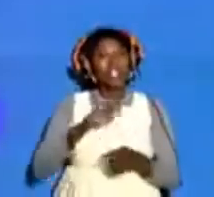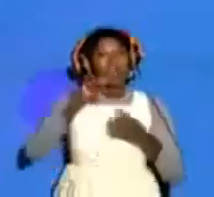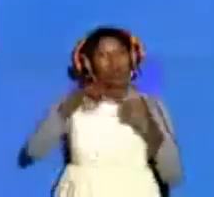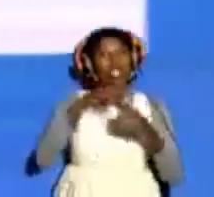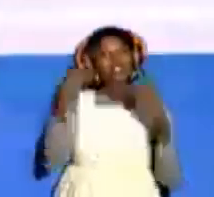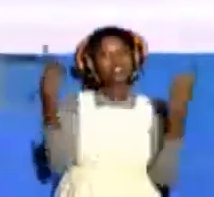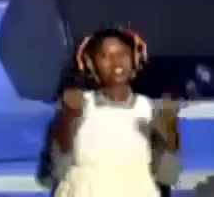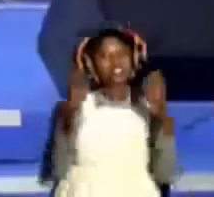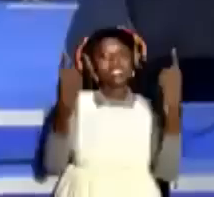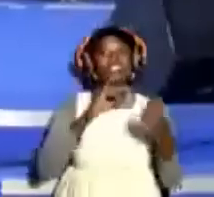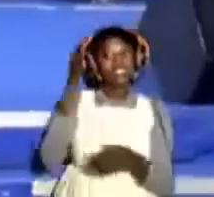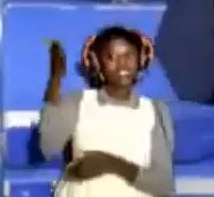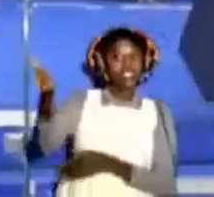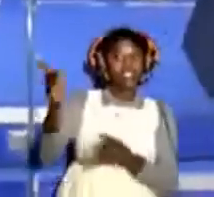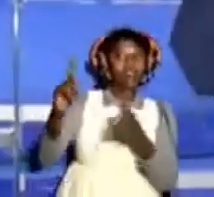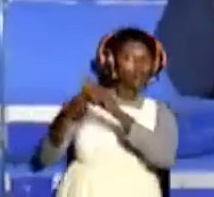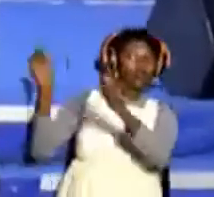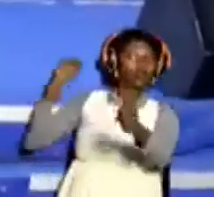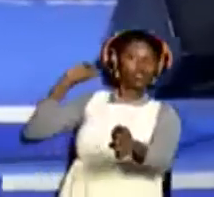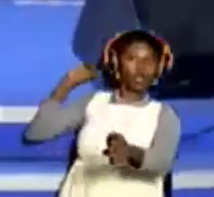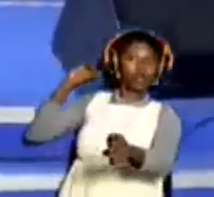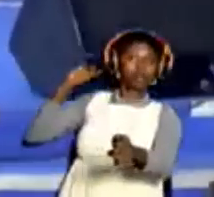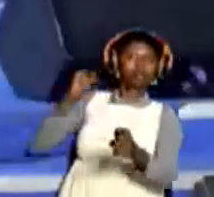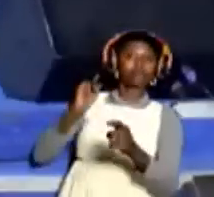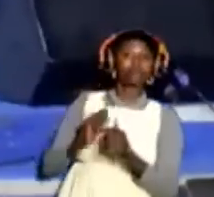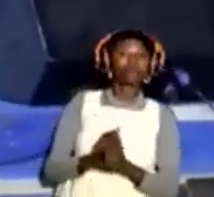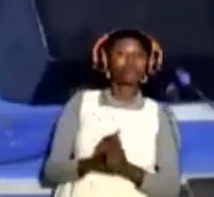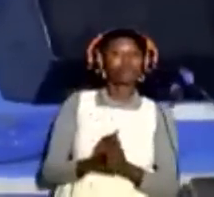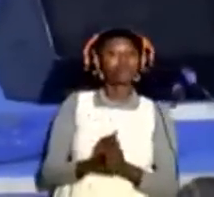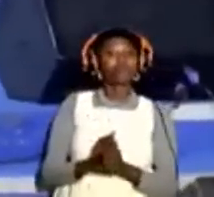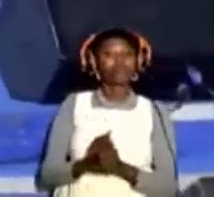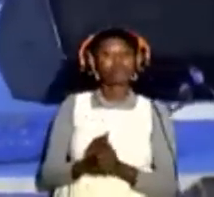When iniquity is talking here, you move there.